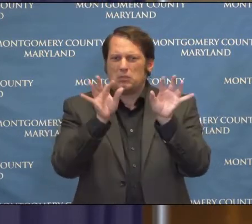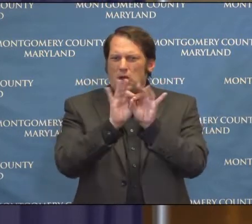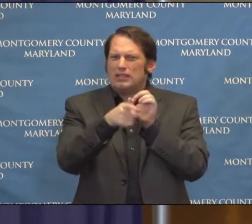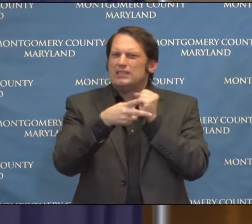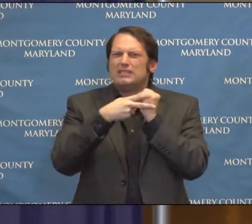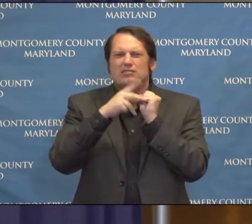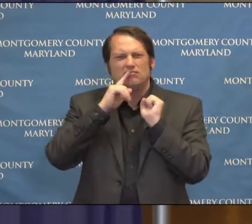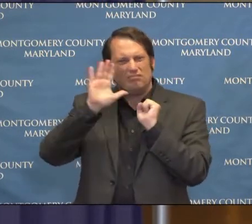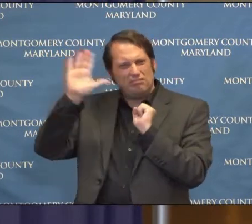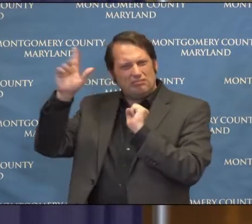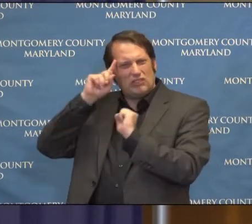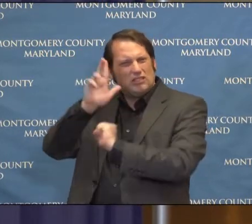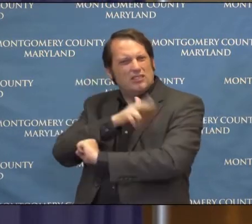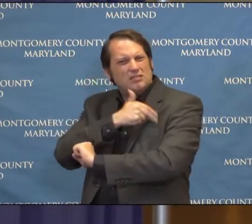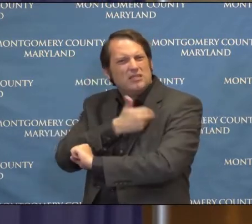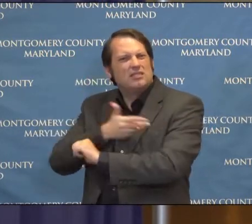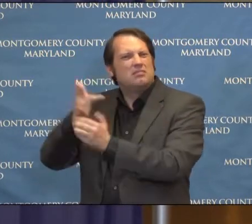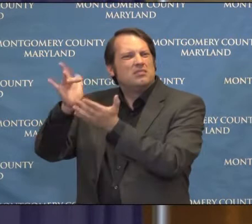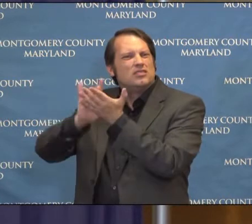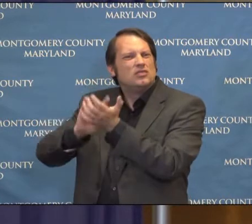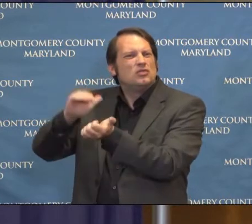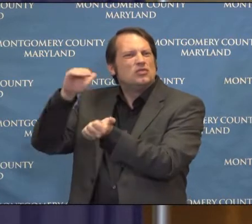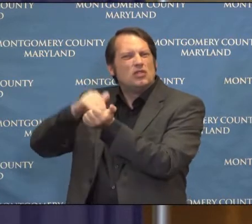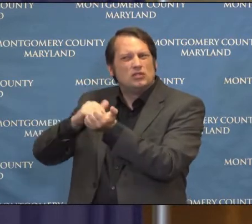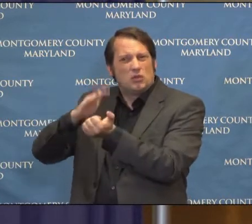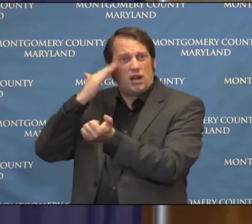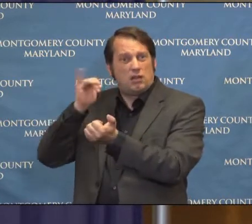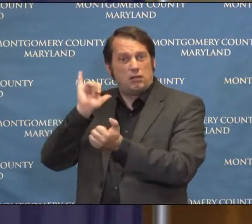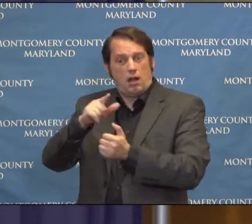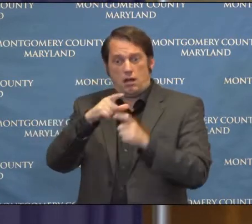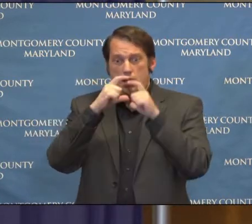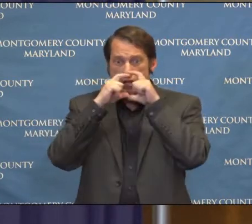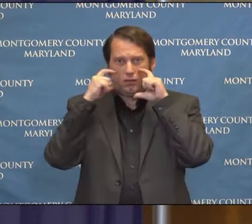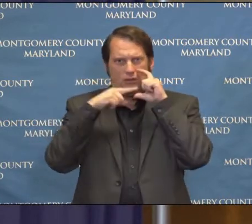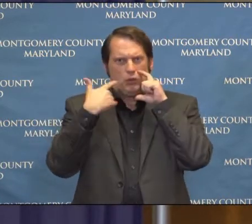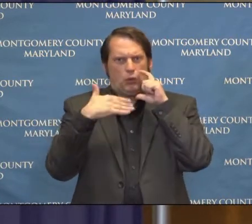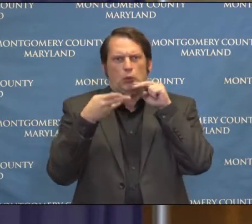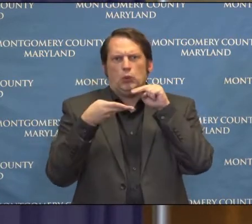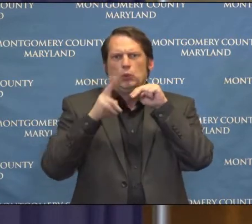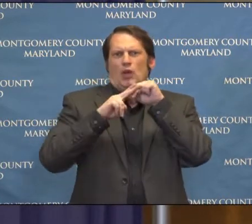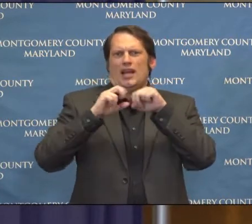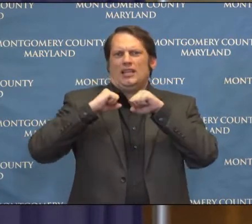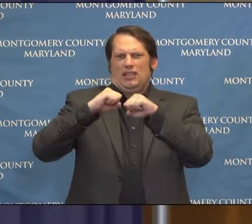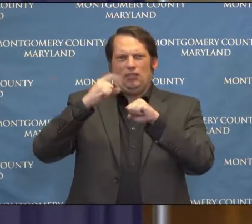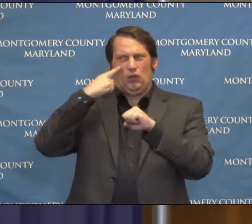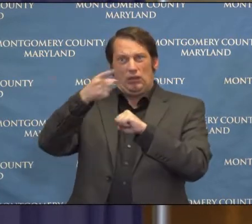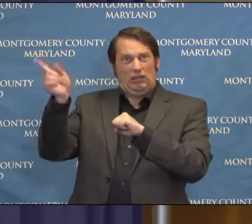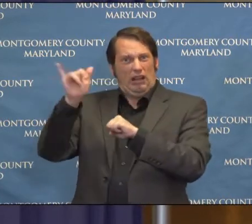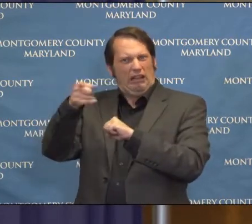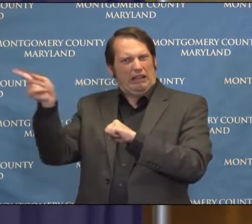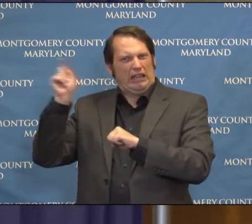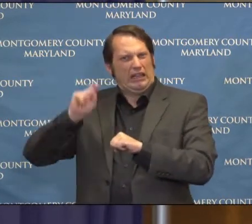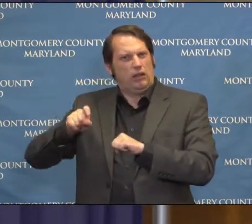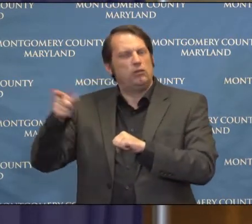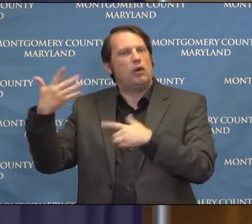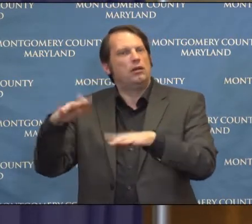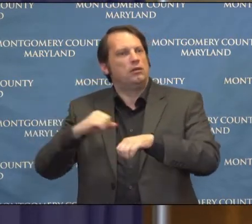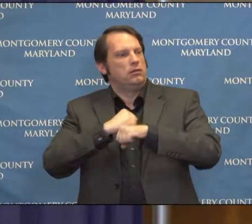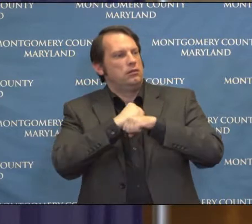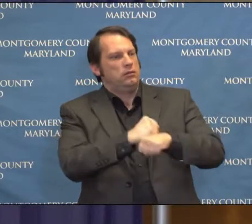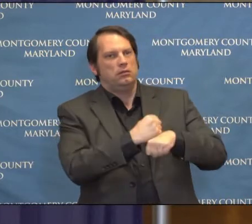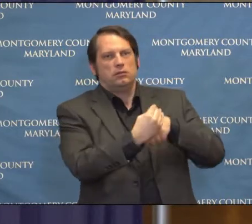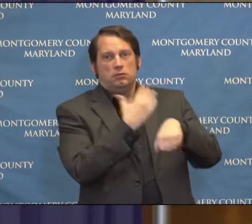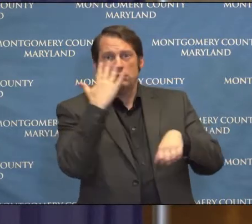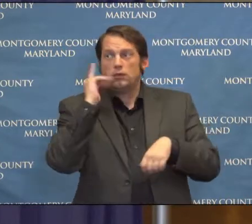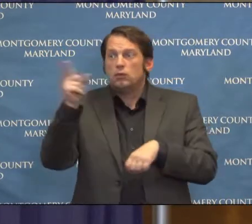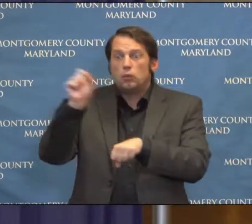of protection needed based upon their level of exposure in working in high-risk places and areas. So when we talk about